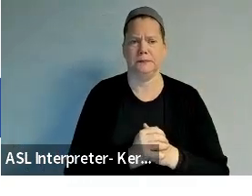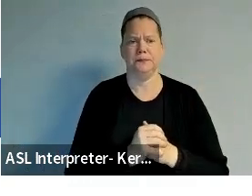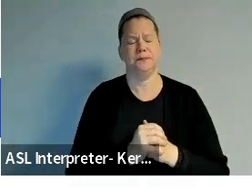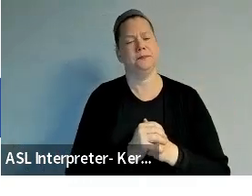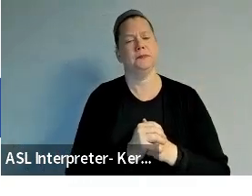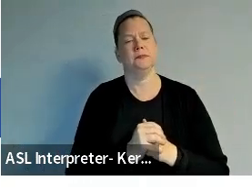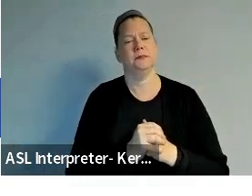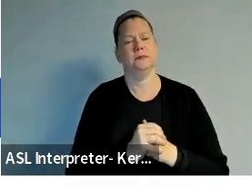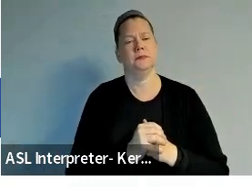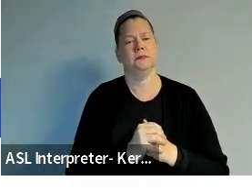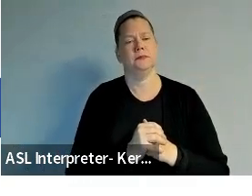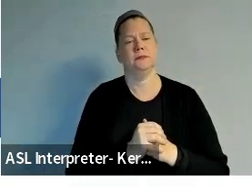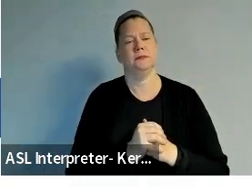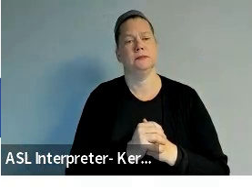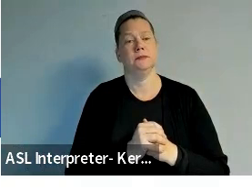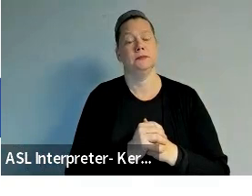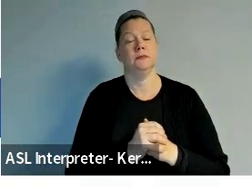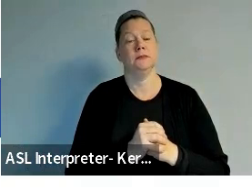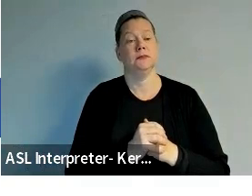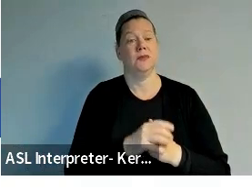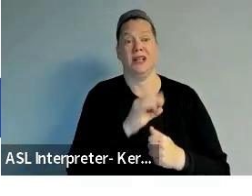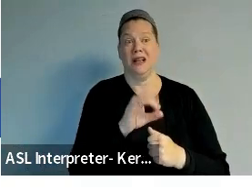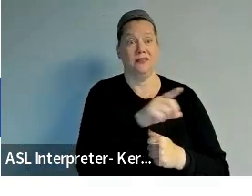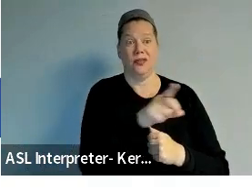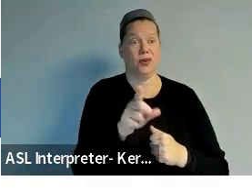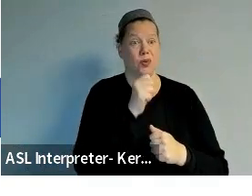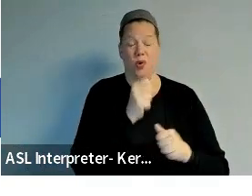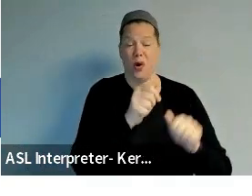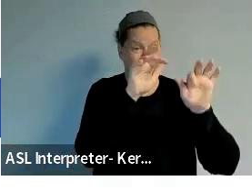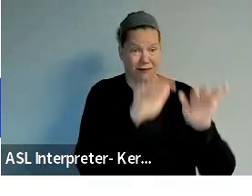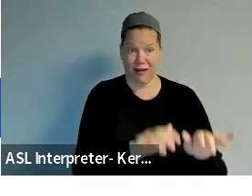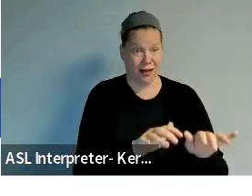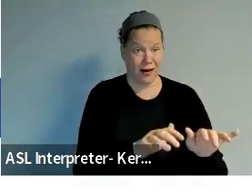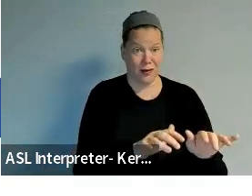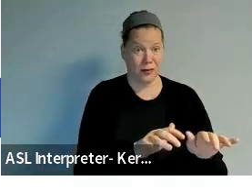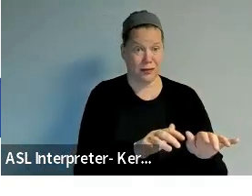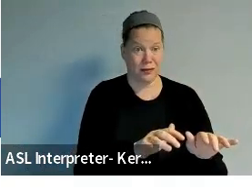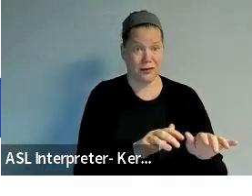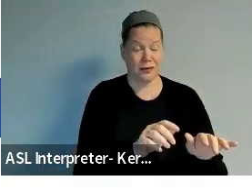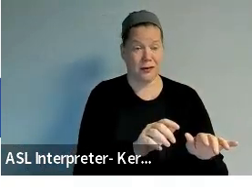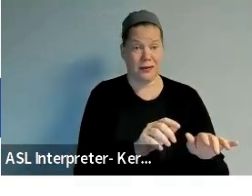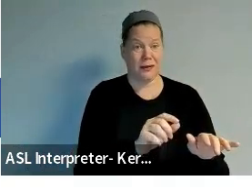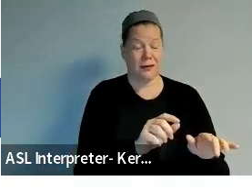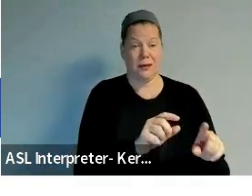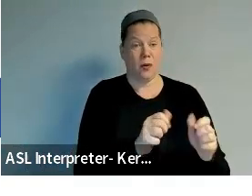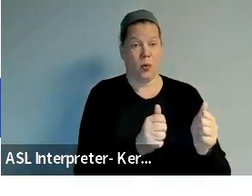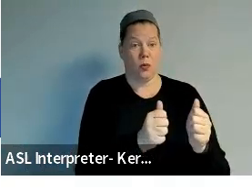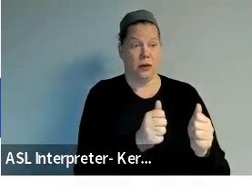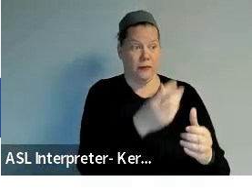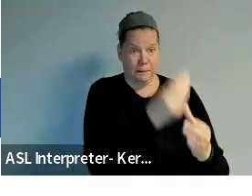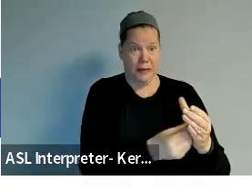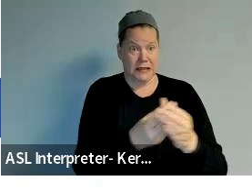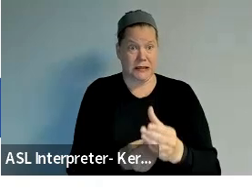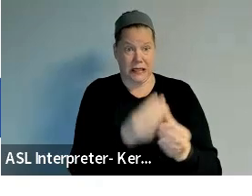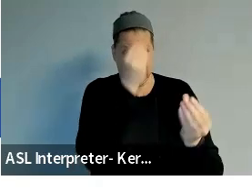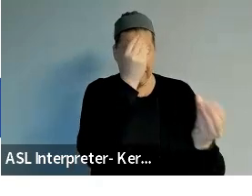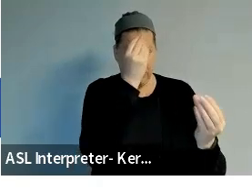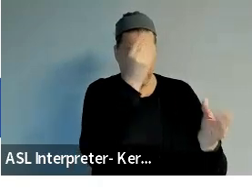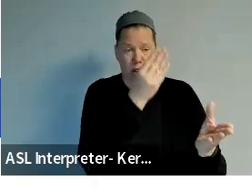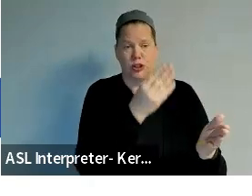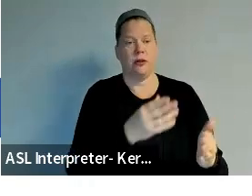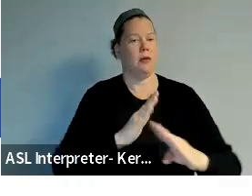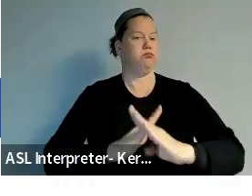The system will not allow you to submit or finalize the report without completing